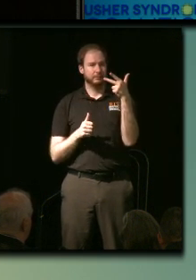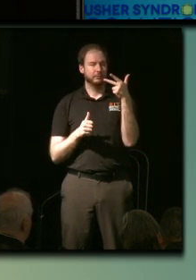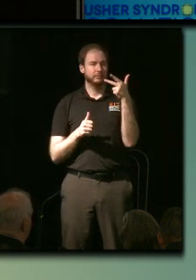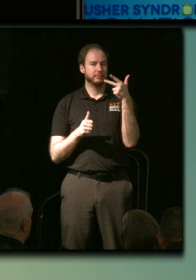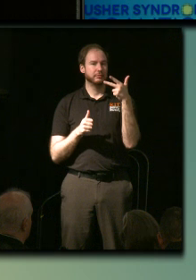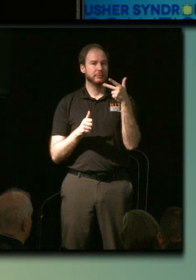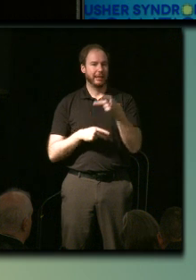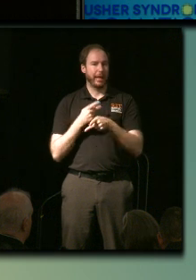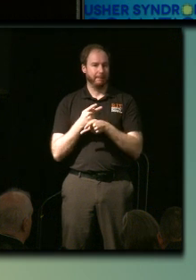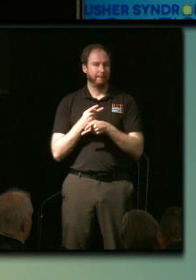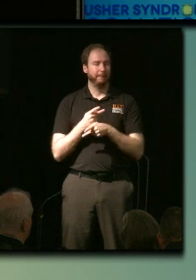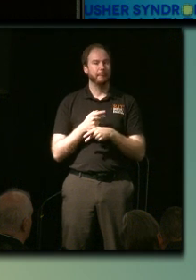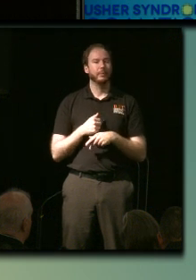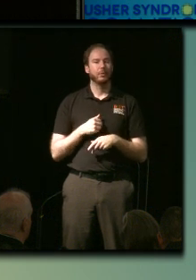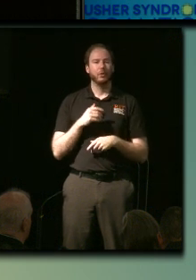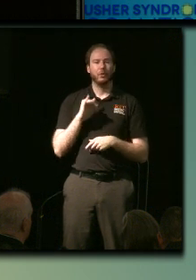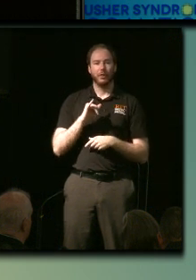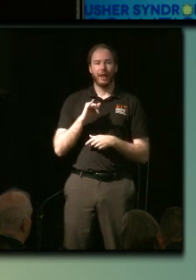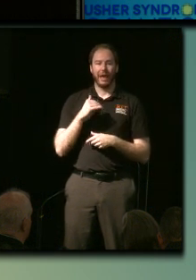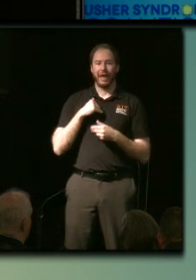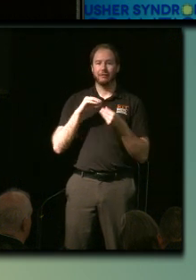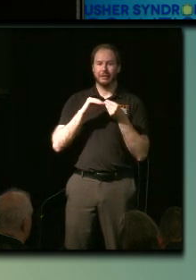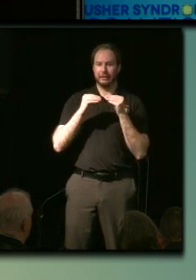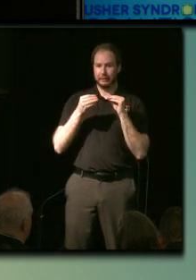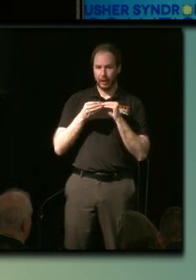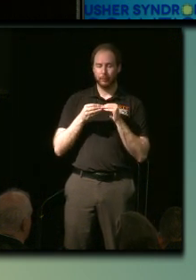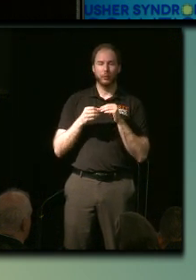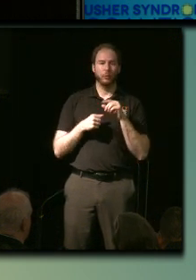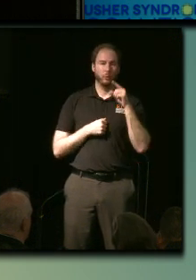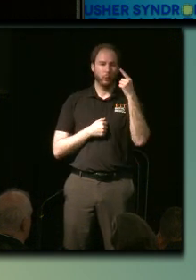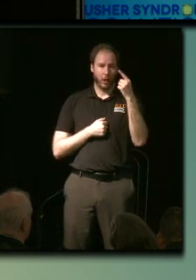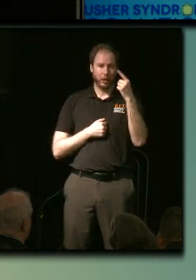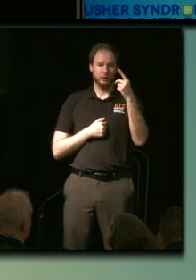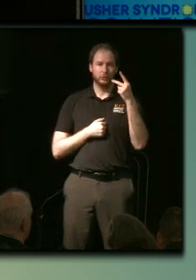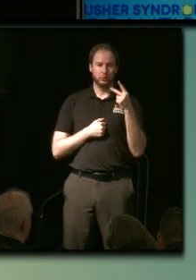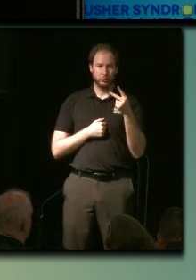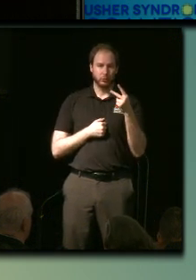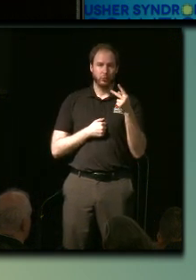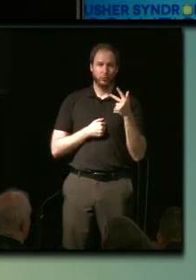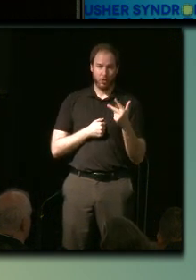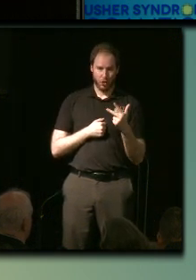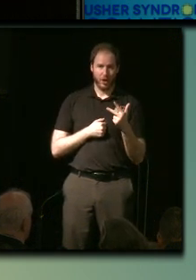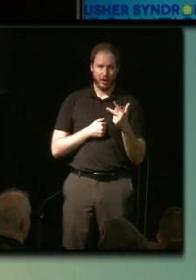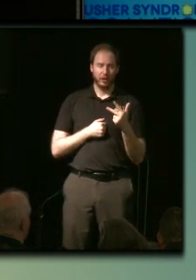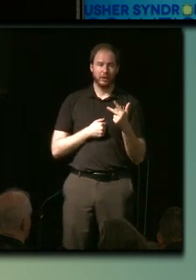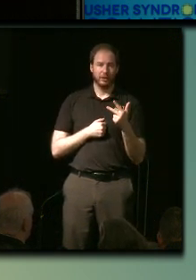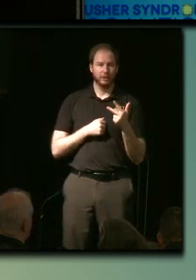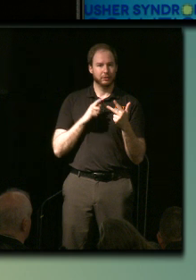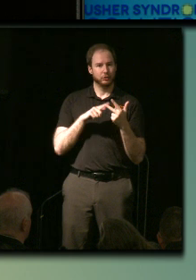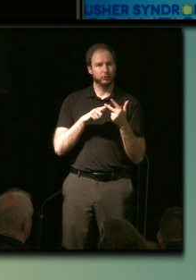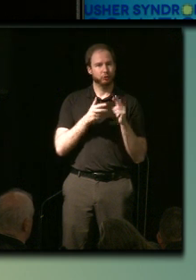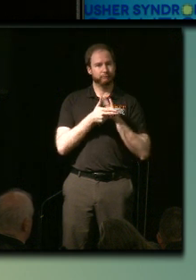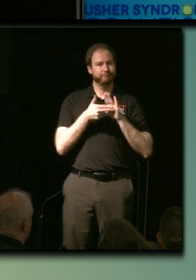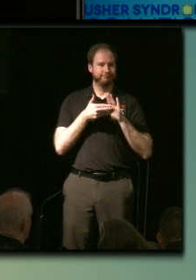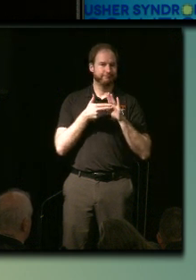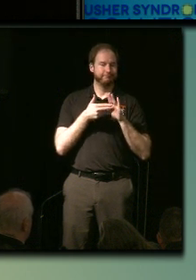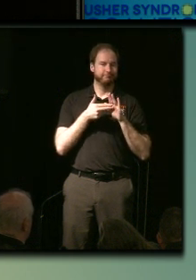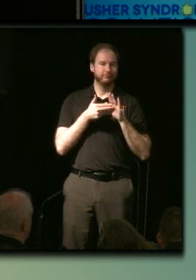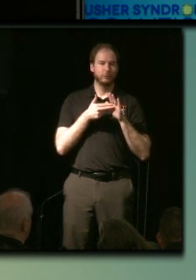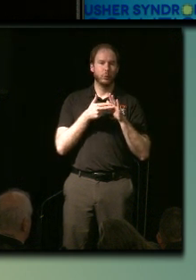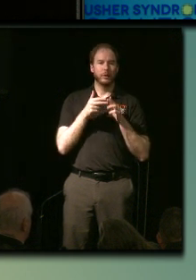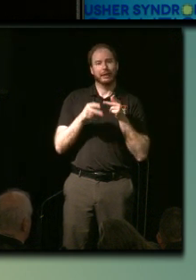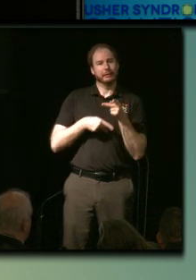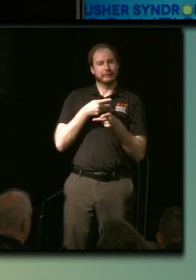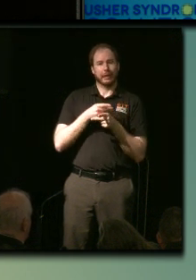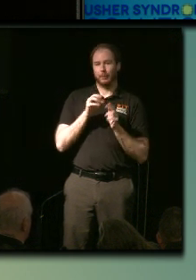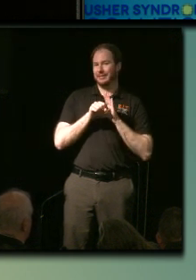We use the number or numbers 1, 2, or 3 to describe the symptoms